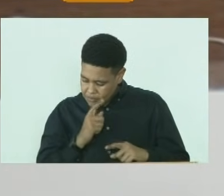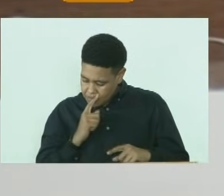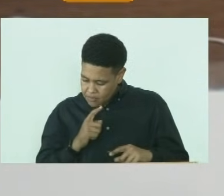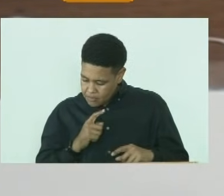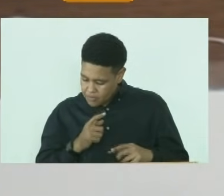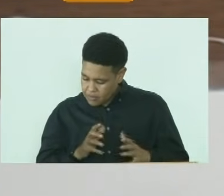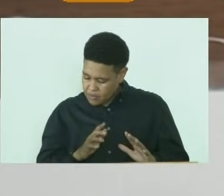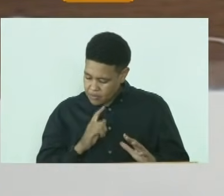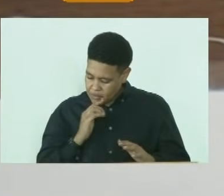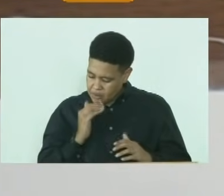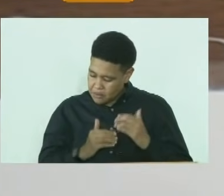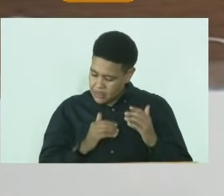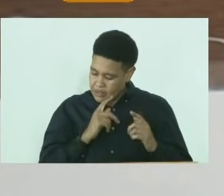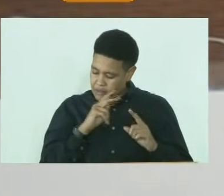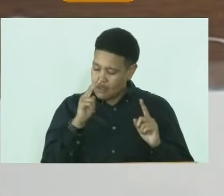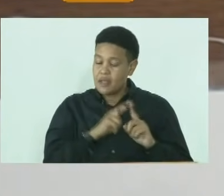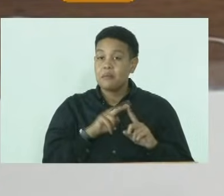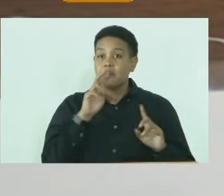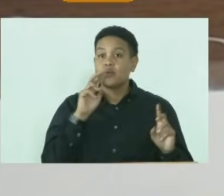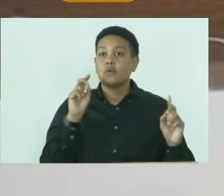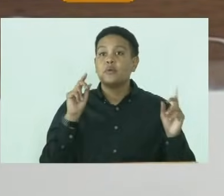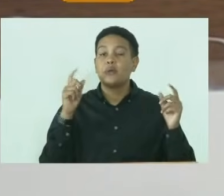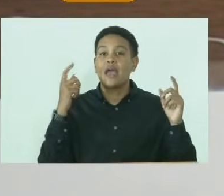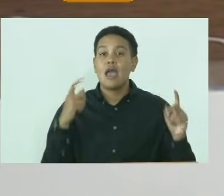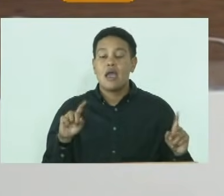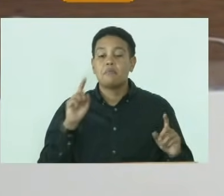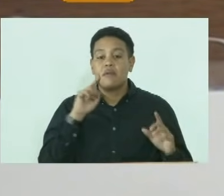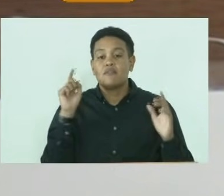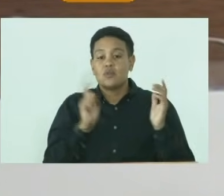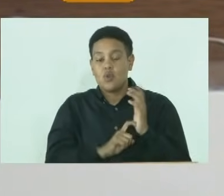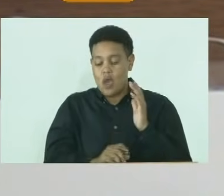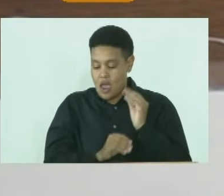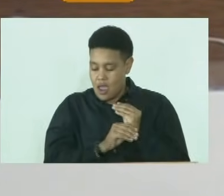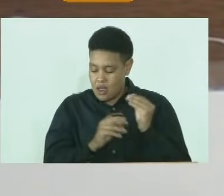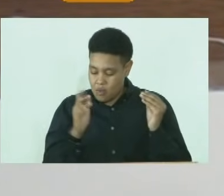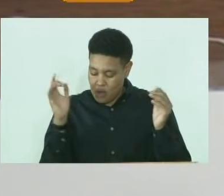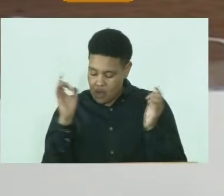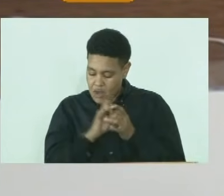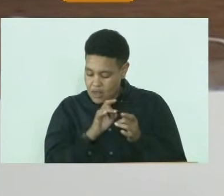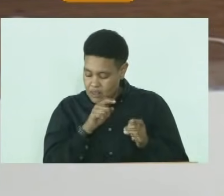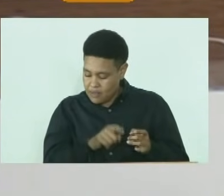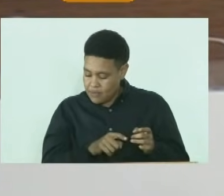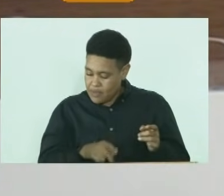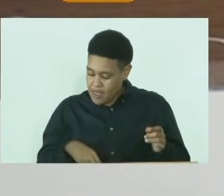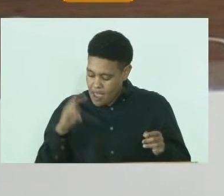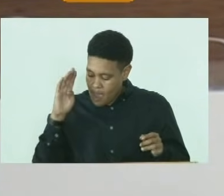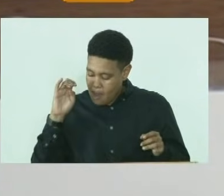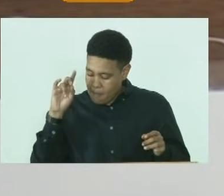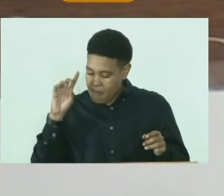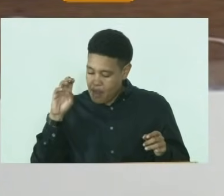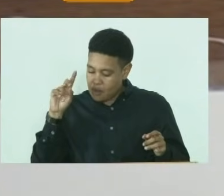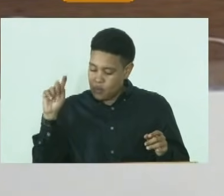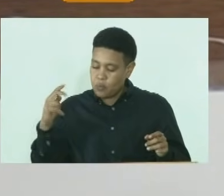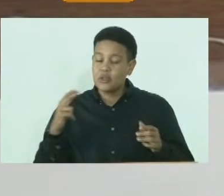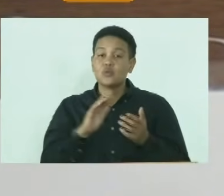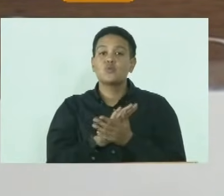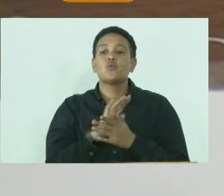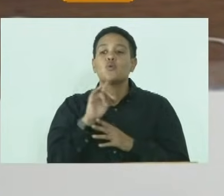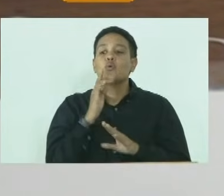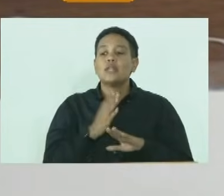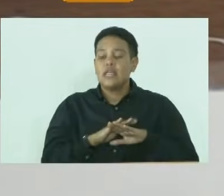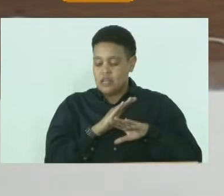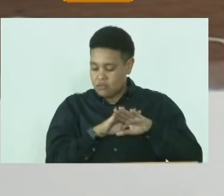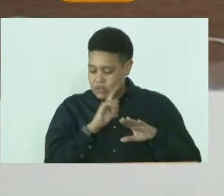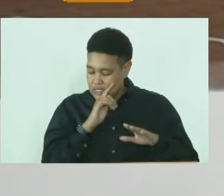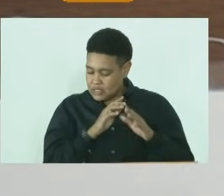quicker. Of note, Madam Speaker, as well, is that the connection to these high bandwidth schools will increase the penetration of fiber